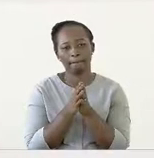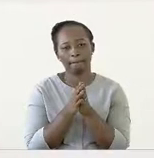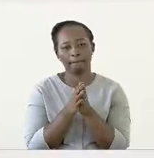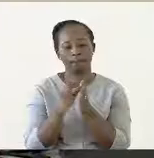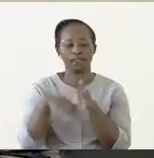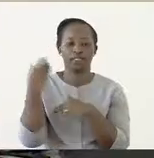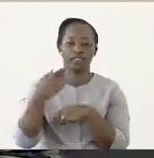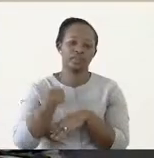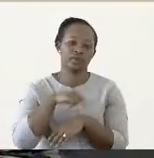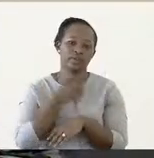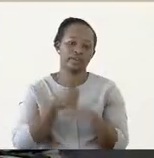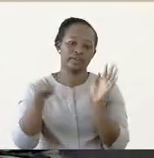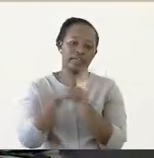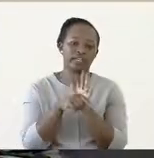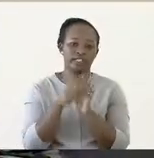then we have